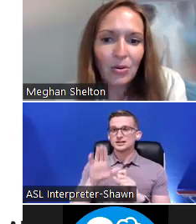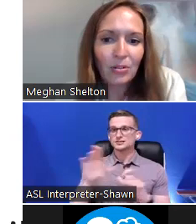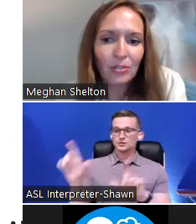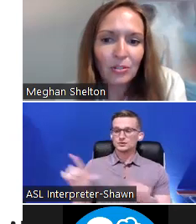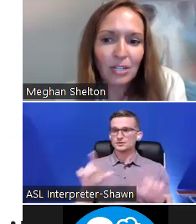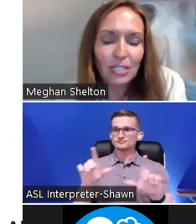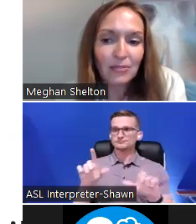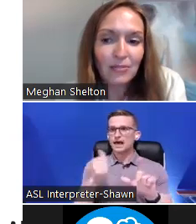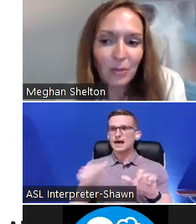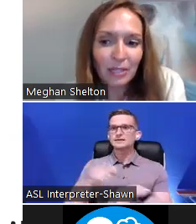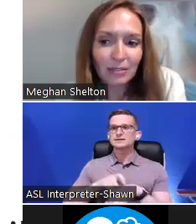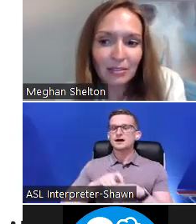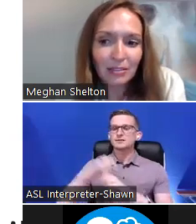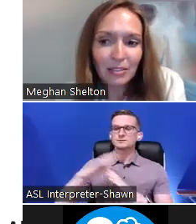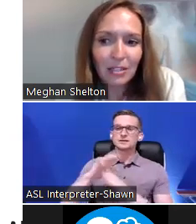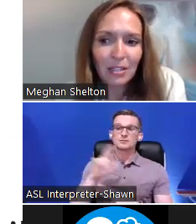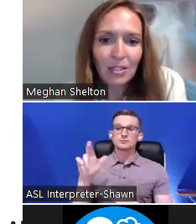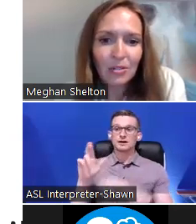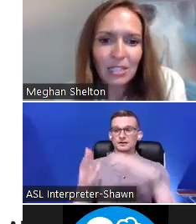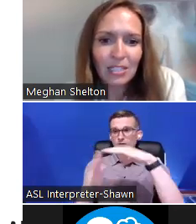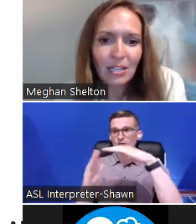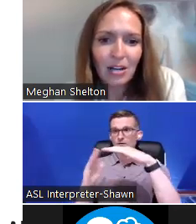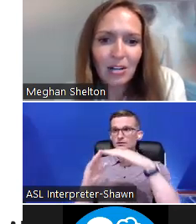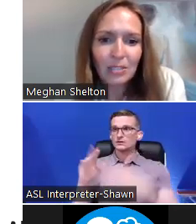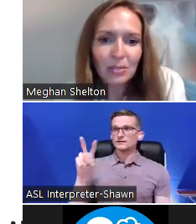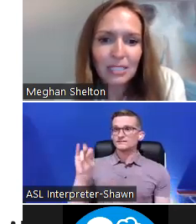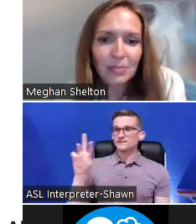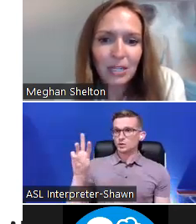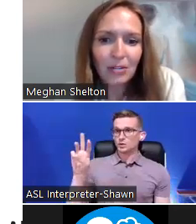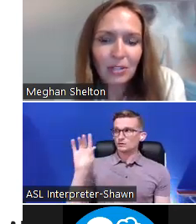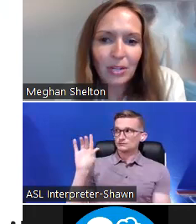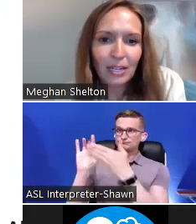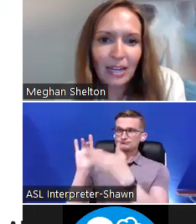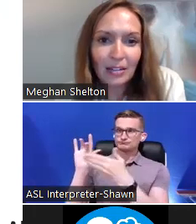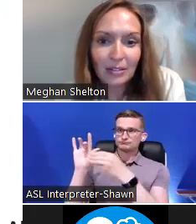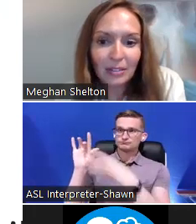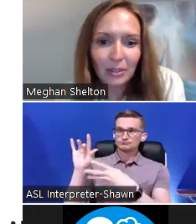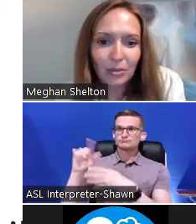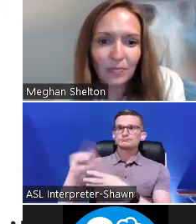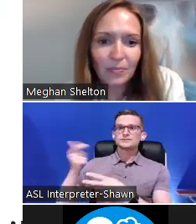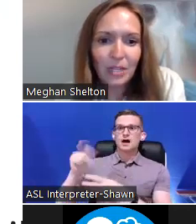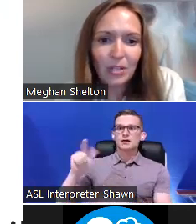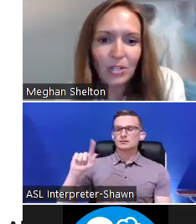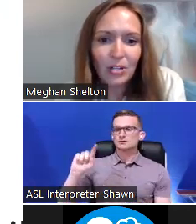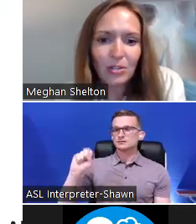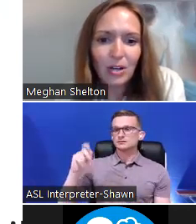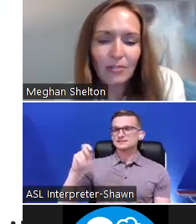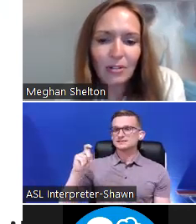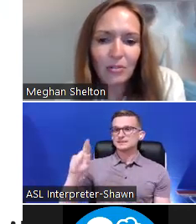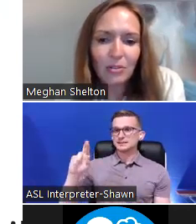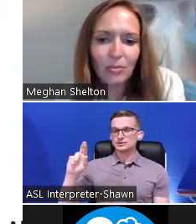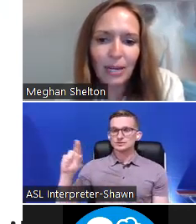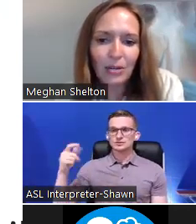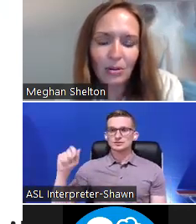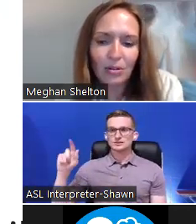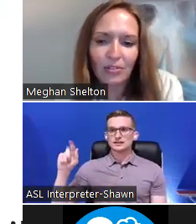right-hand corner of your screen is a view button. Use this to toggle between speaker view and gallery view. You can also hover